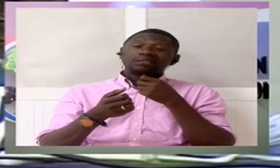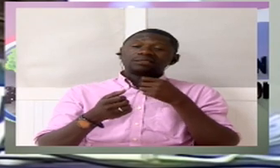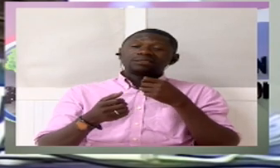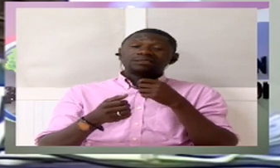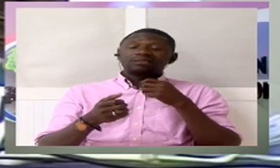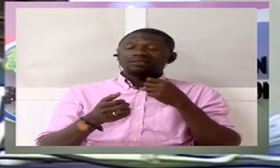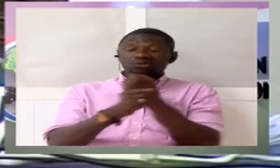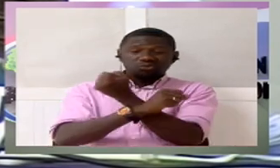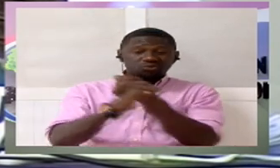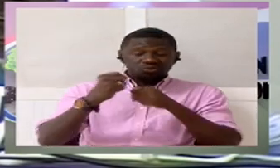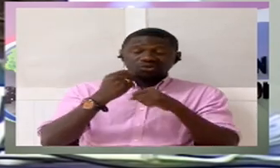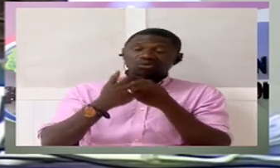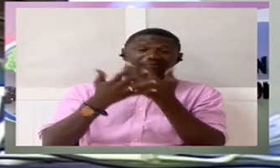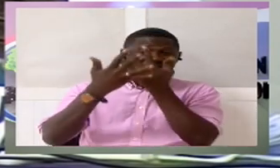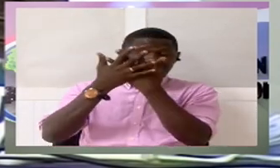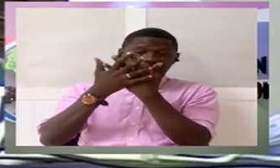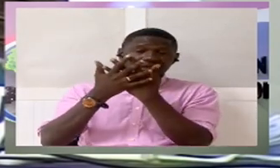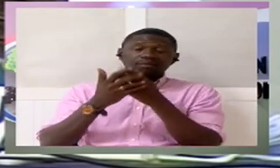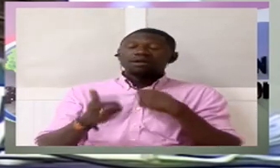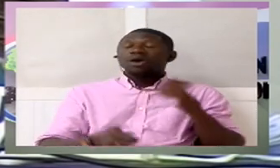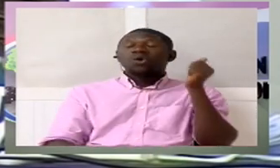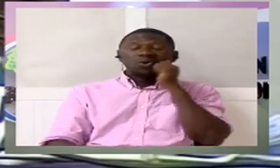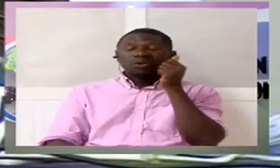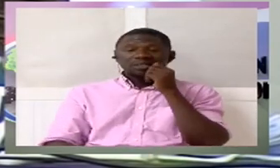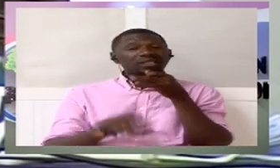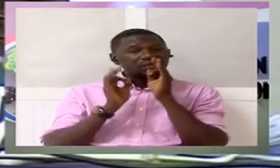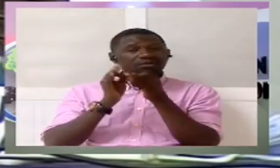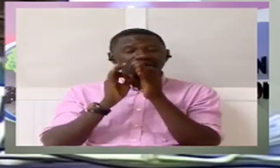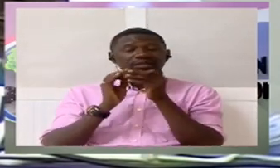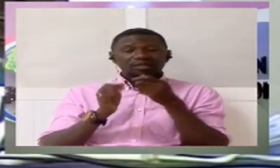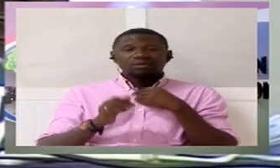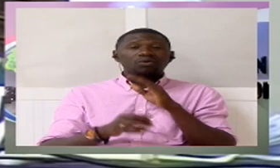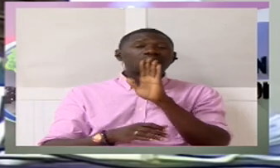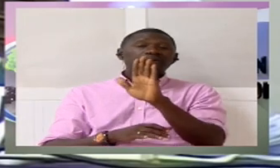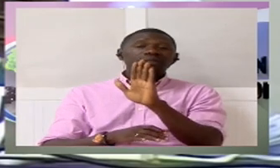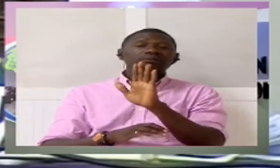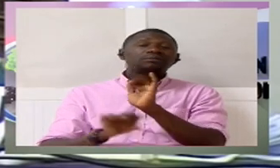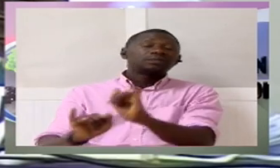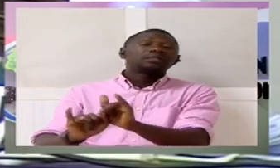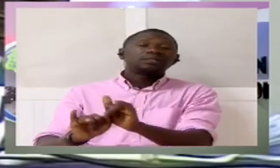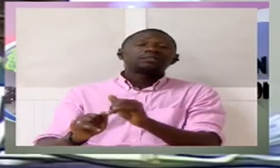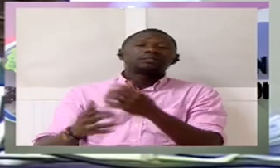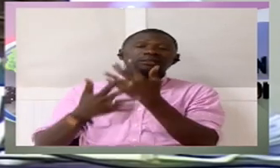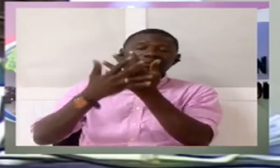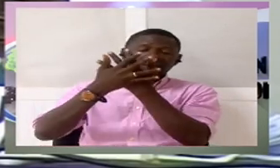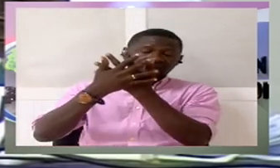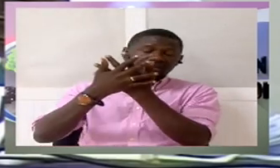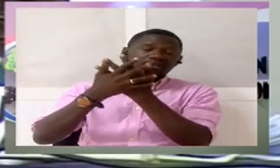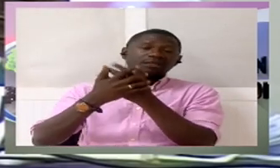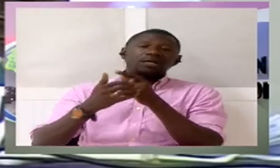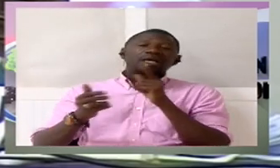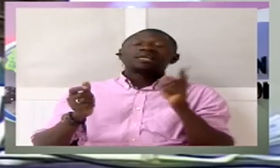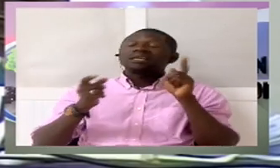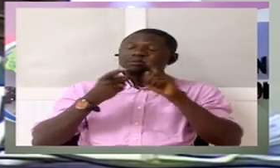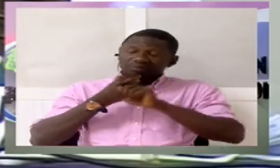incarceration, I always tell him that I would rather he remains in jail as long as he is with you than